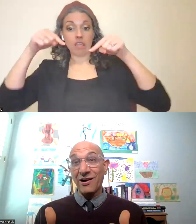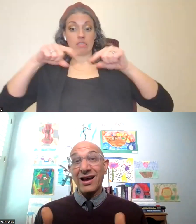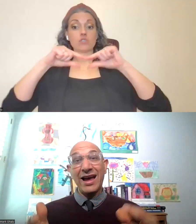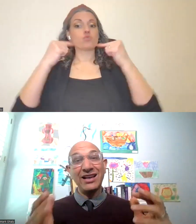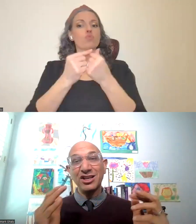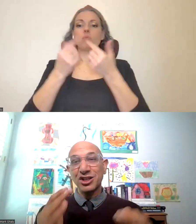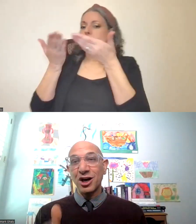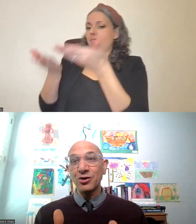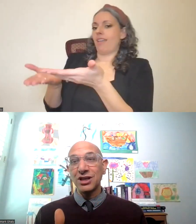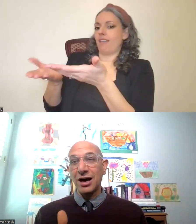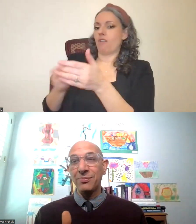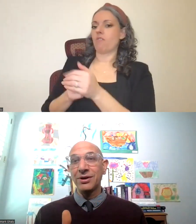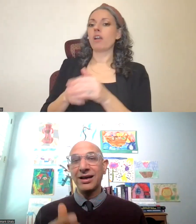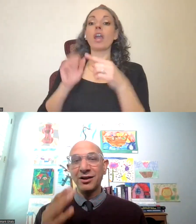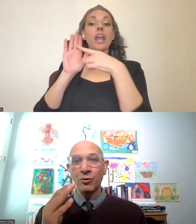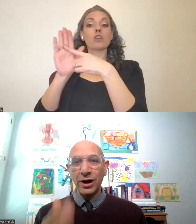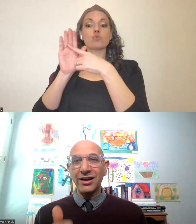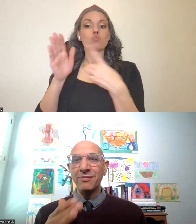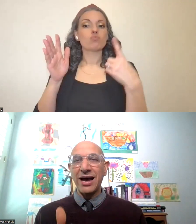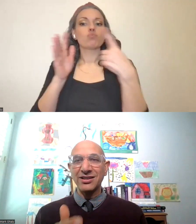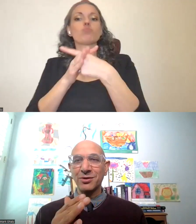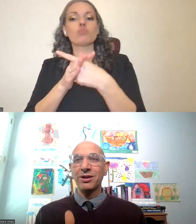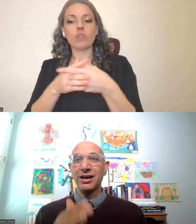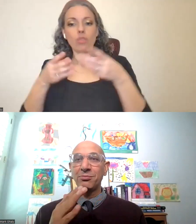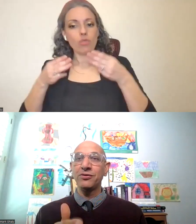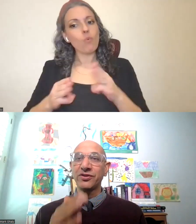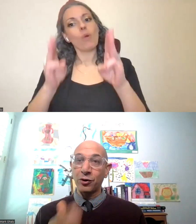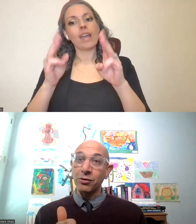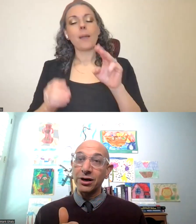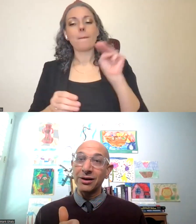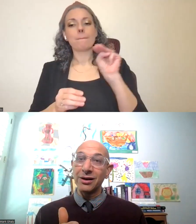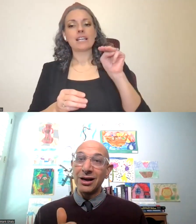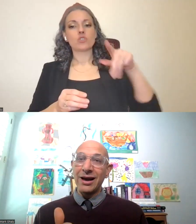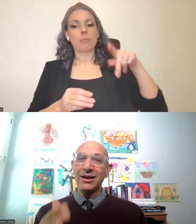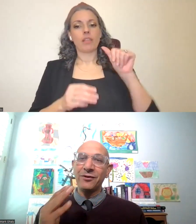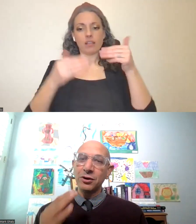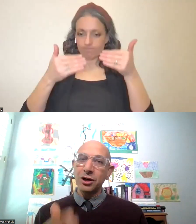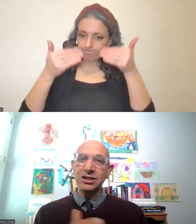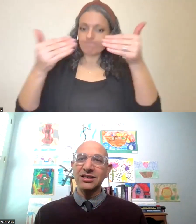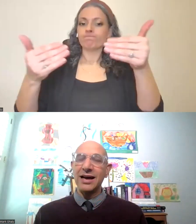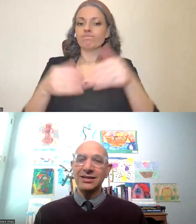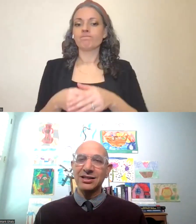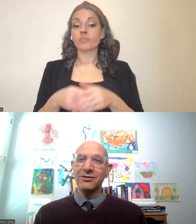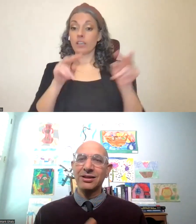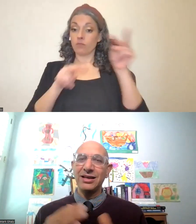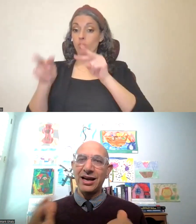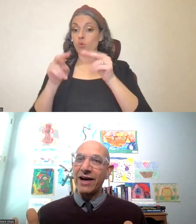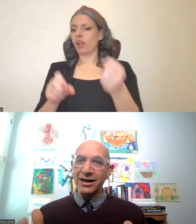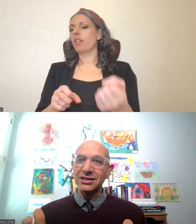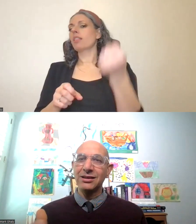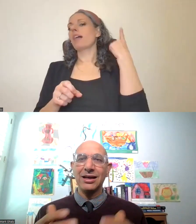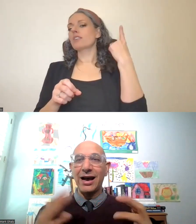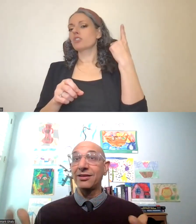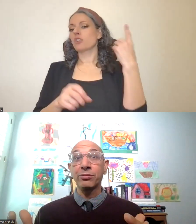there, and it shows up in the way the master plan moves forward. And if you look just last year at the Day